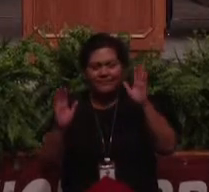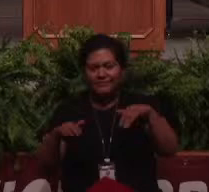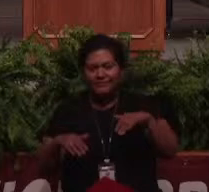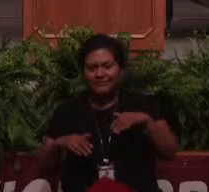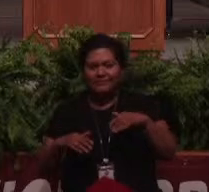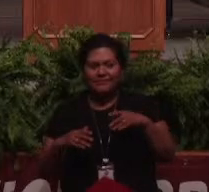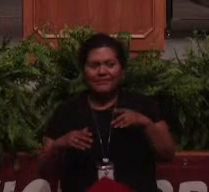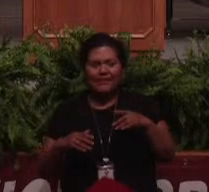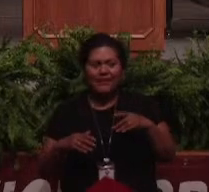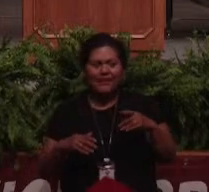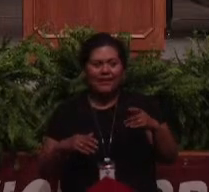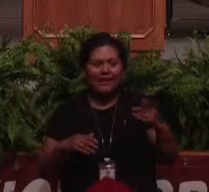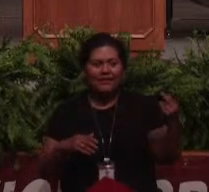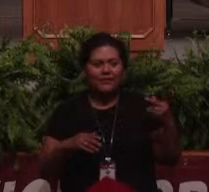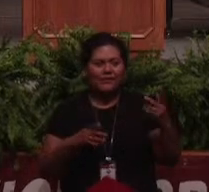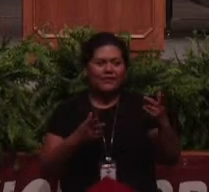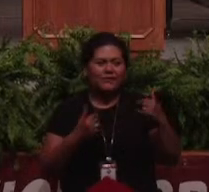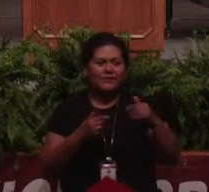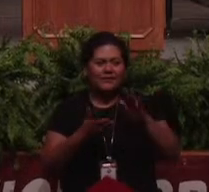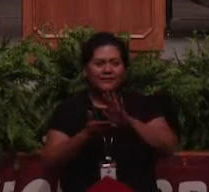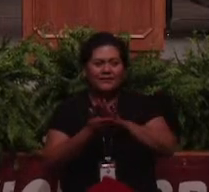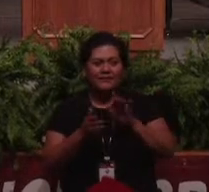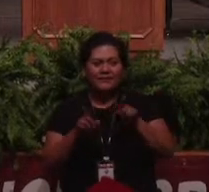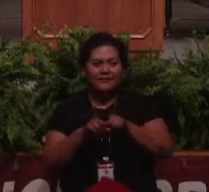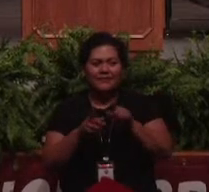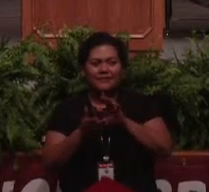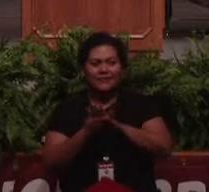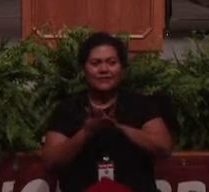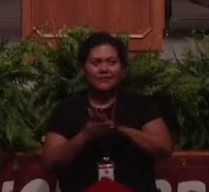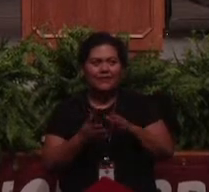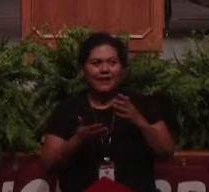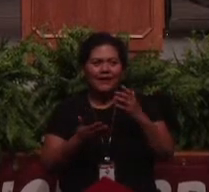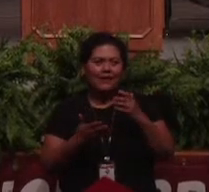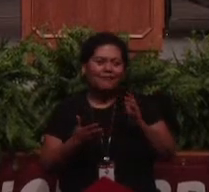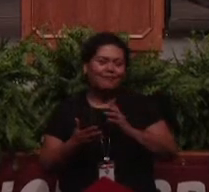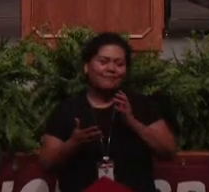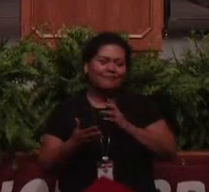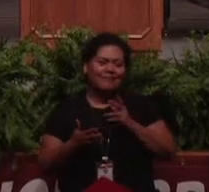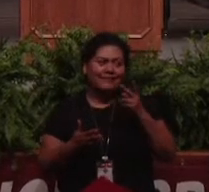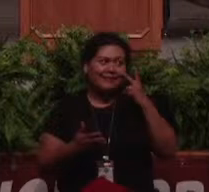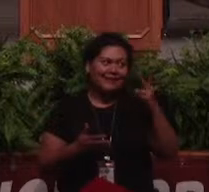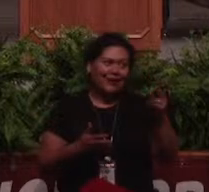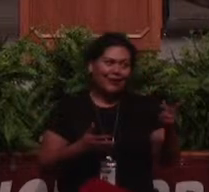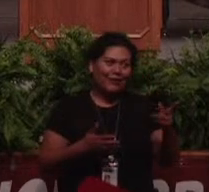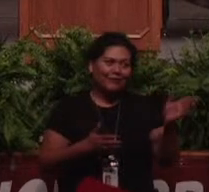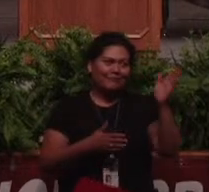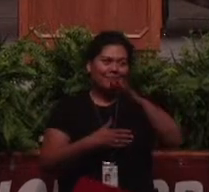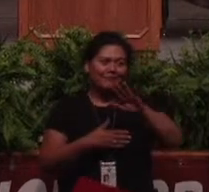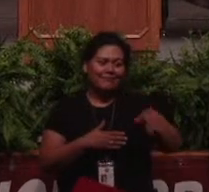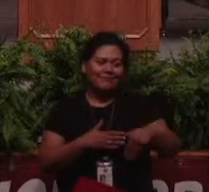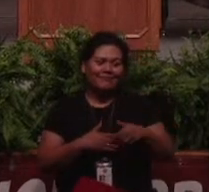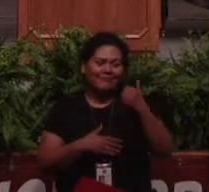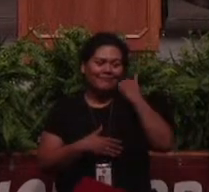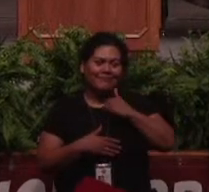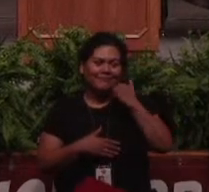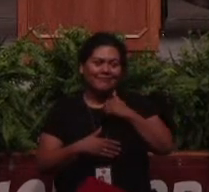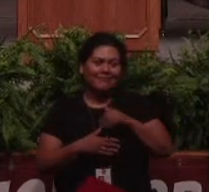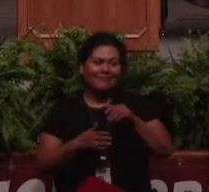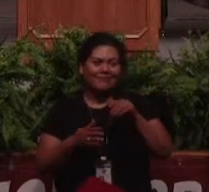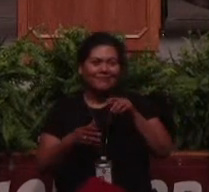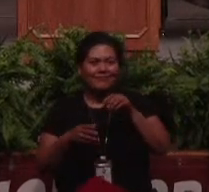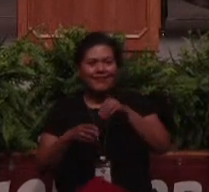same school, so I get the luxury to see my annoying sister both at home and at school. She is the person I play Minecraft